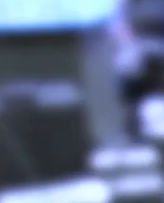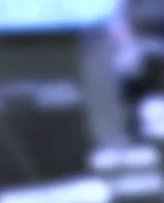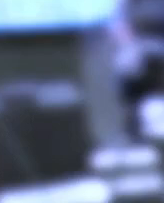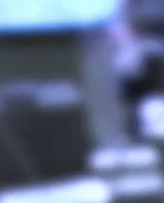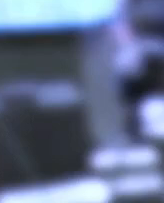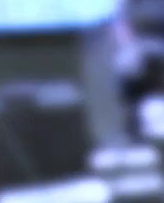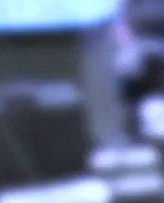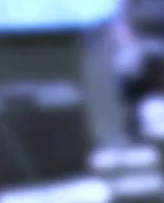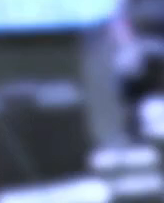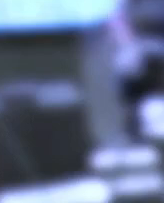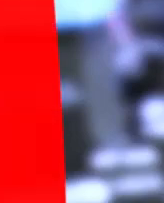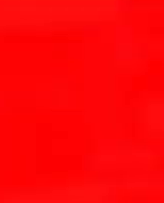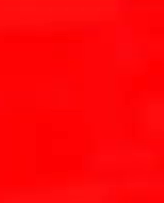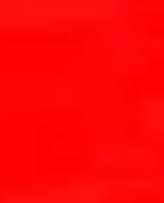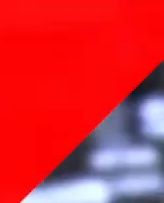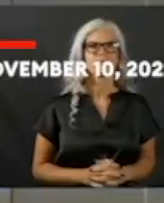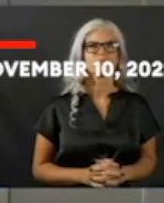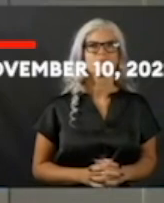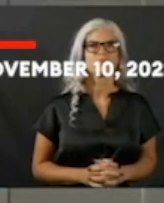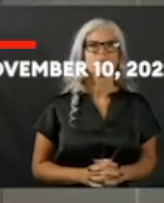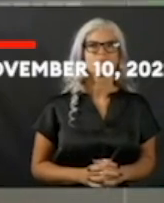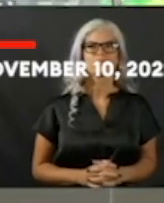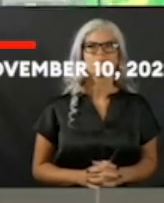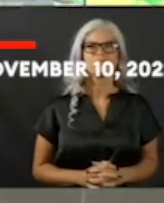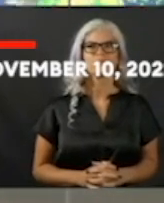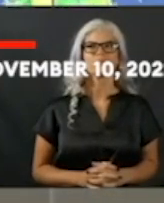as well as a host of other safety warnings.